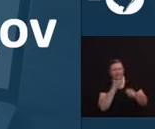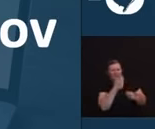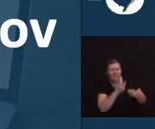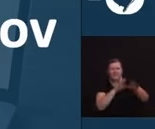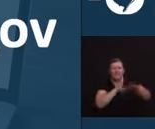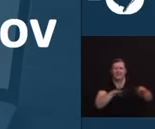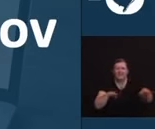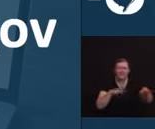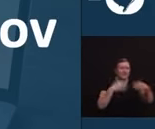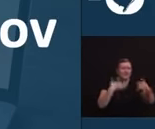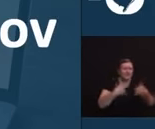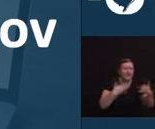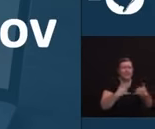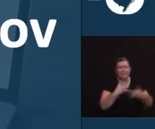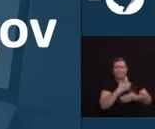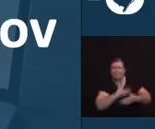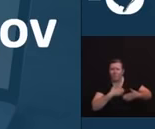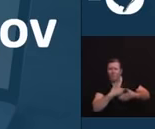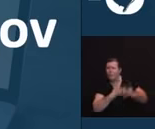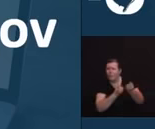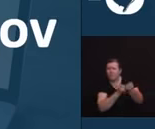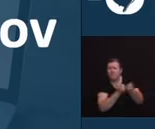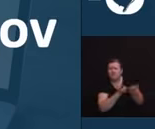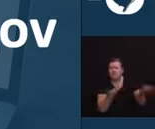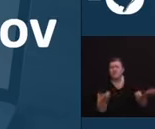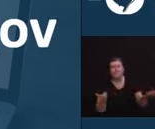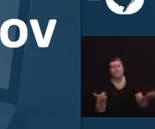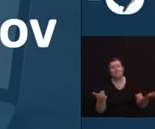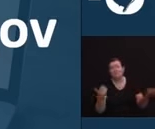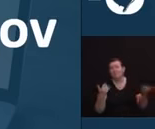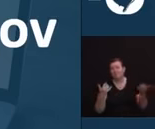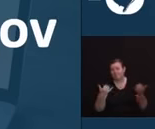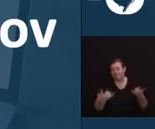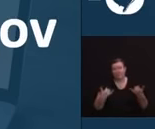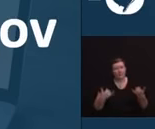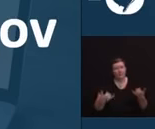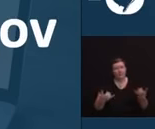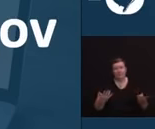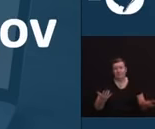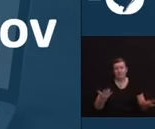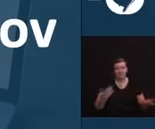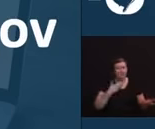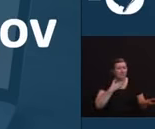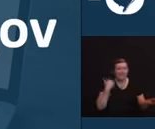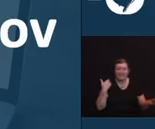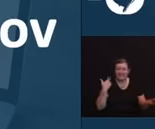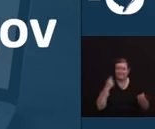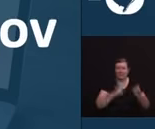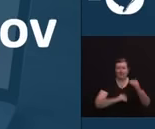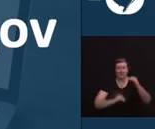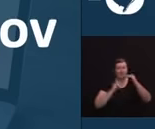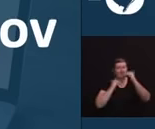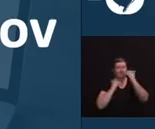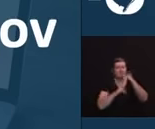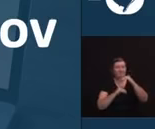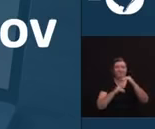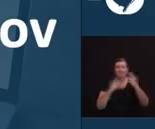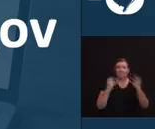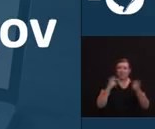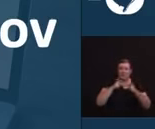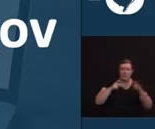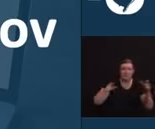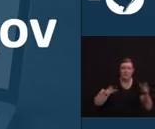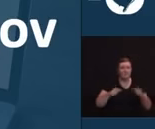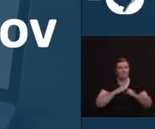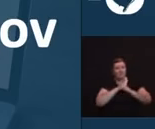now, with the numbers we are seeing, we have to take these steps to preserve and protect as best we can public health and to try to slow the